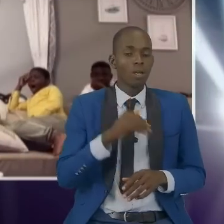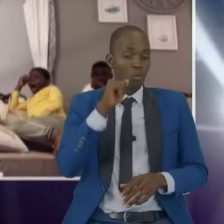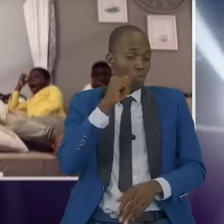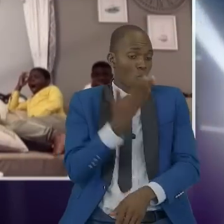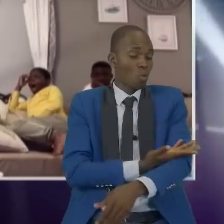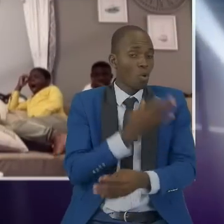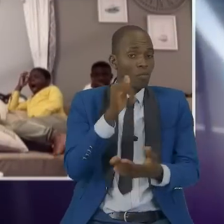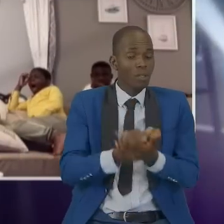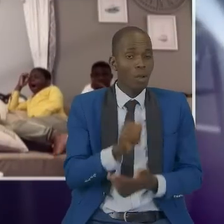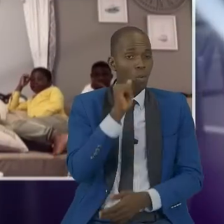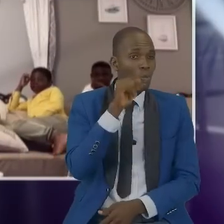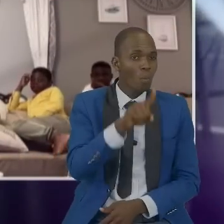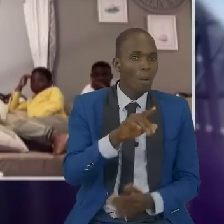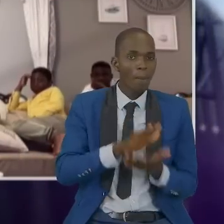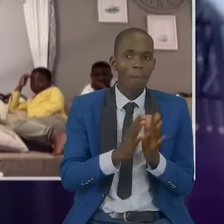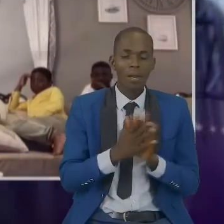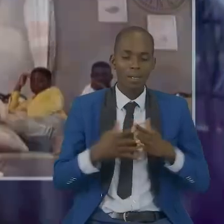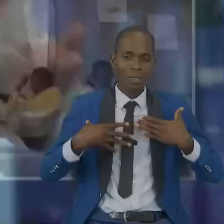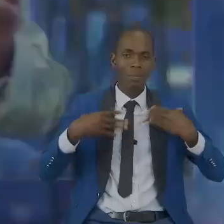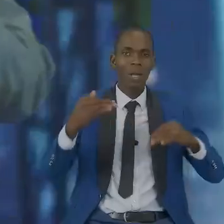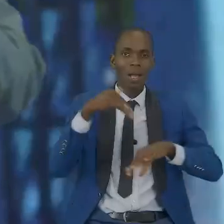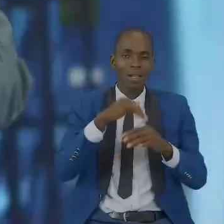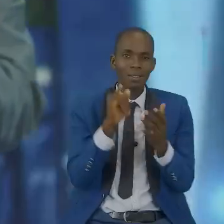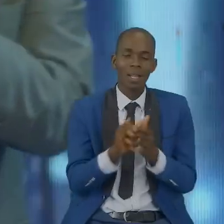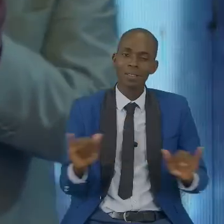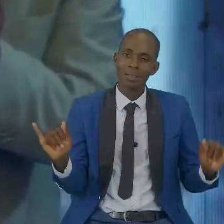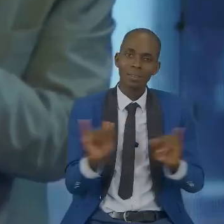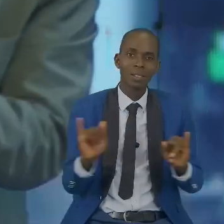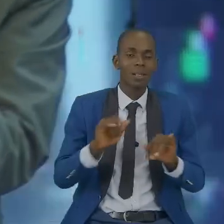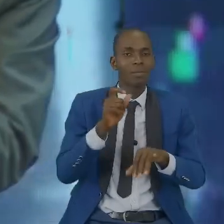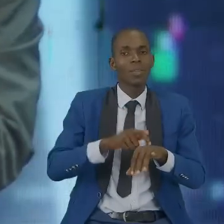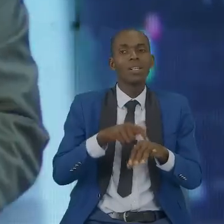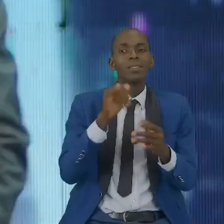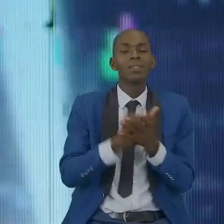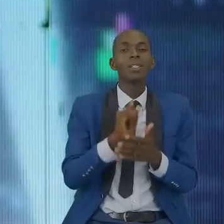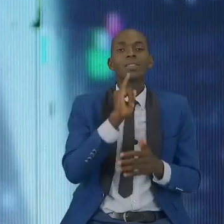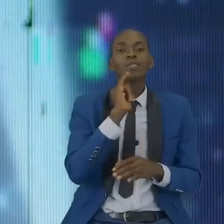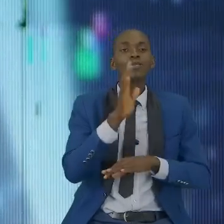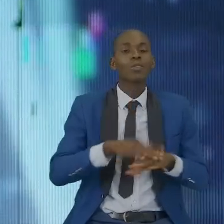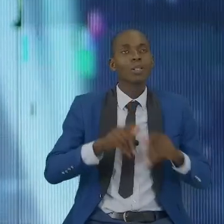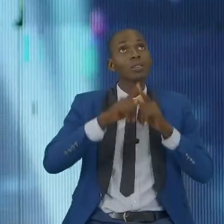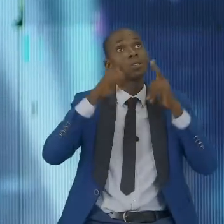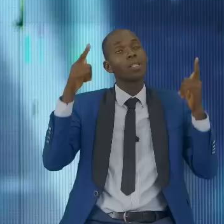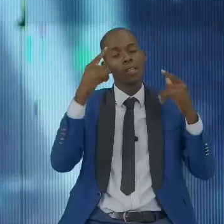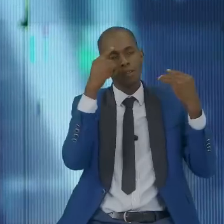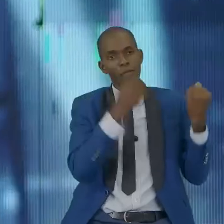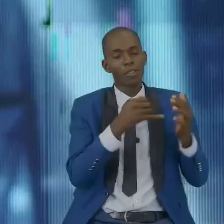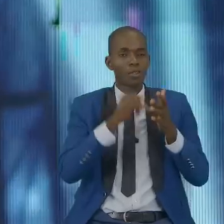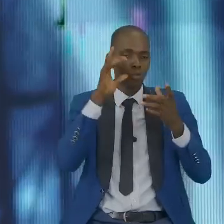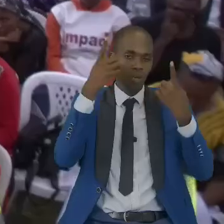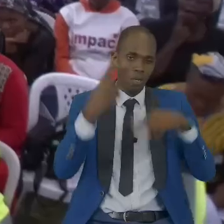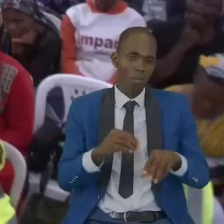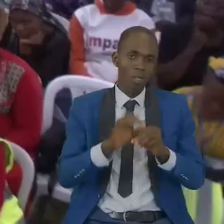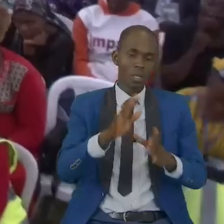whole from that very hour. That is surpassing faith. It will happen in your life